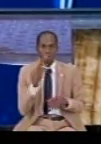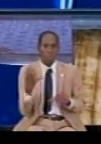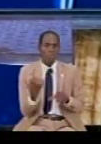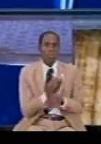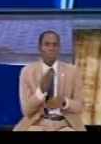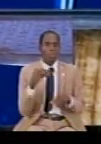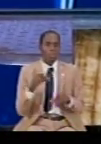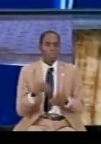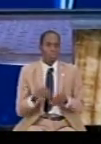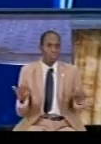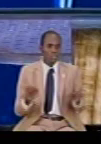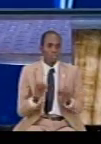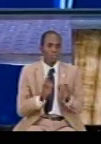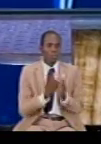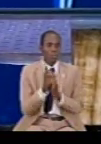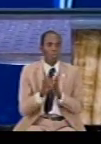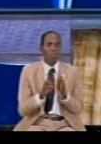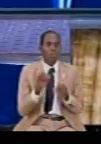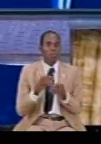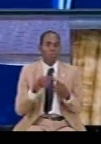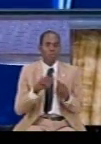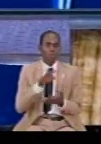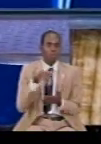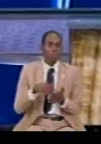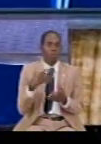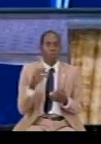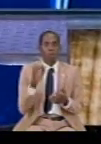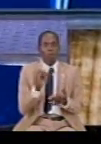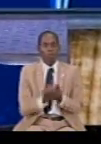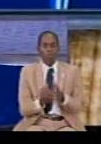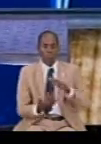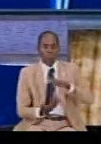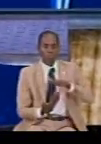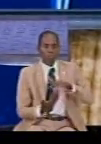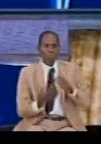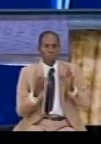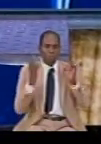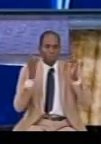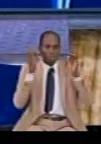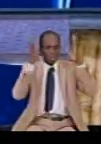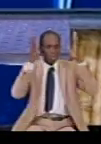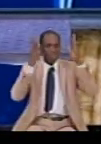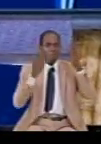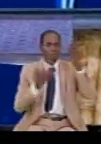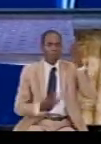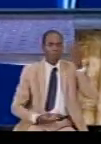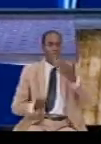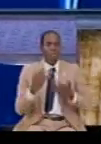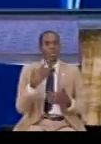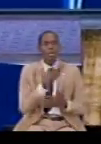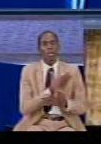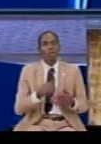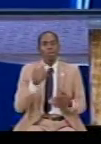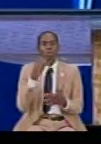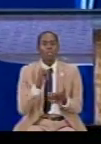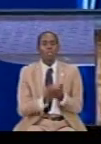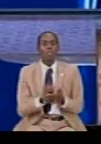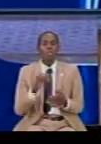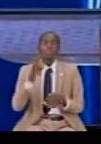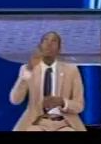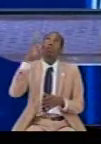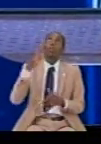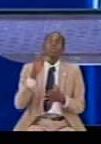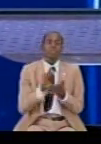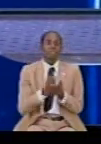the burning fiery furnace. And who is that God that shall deliver